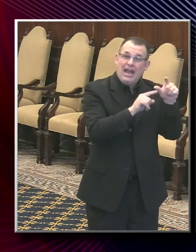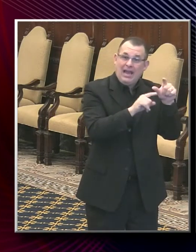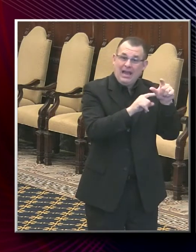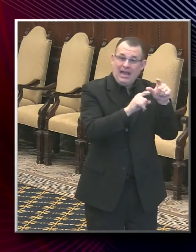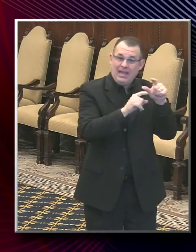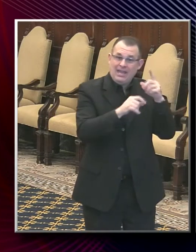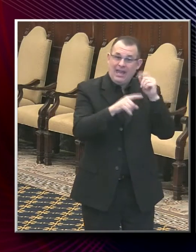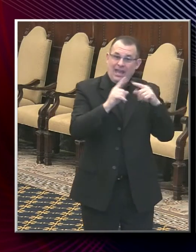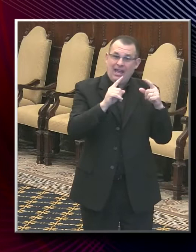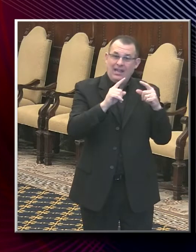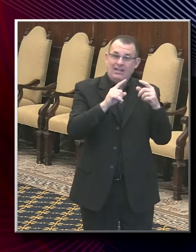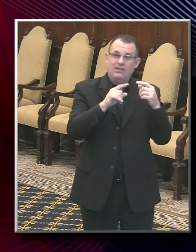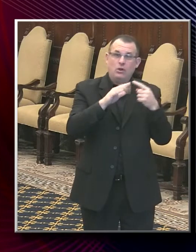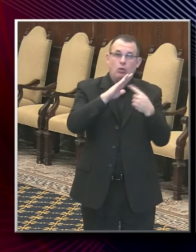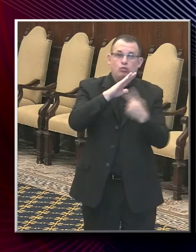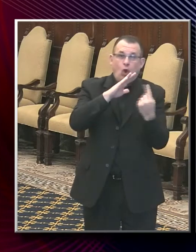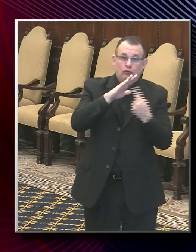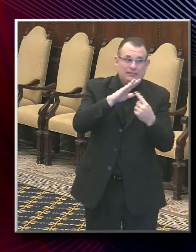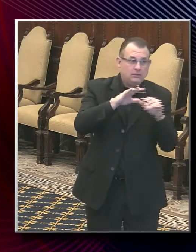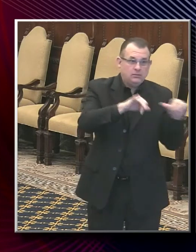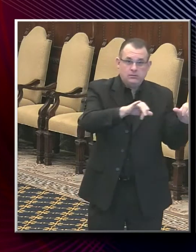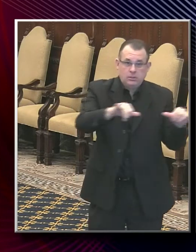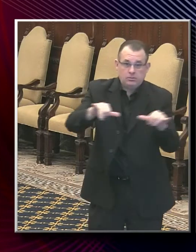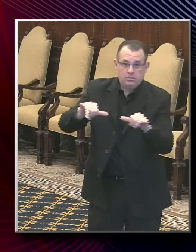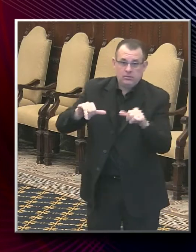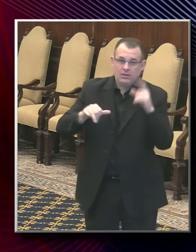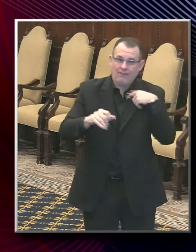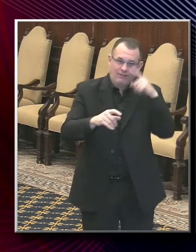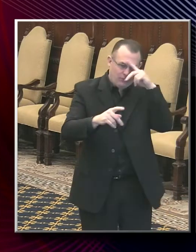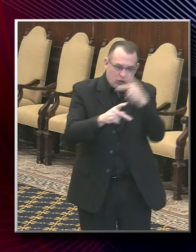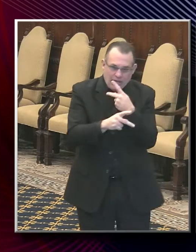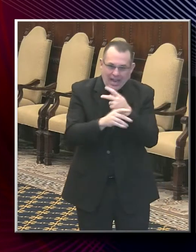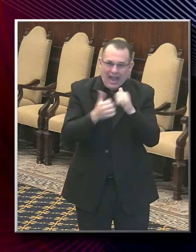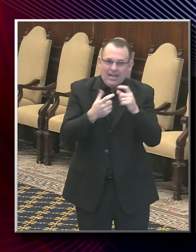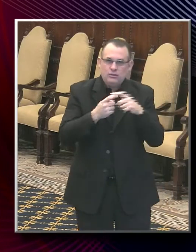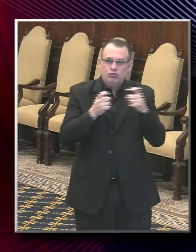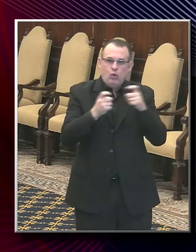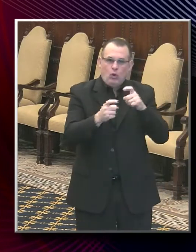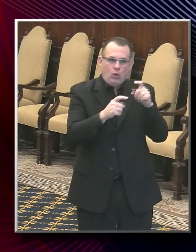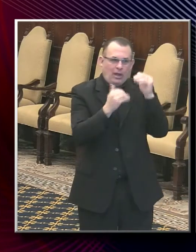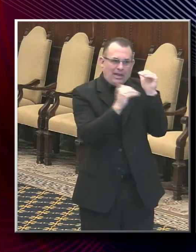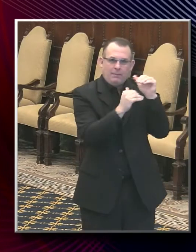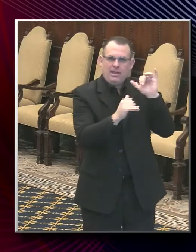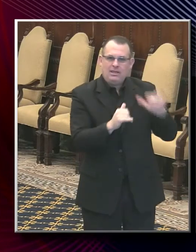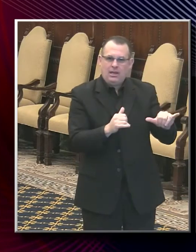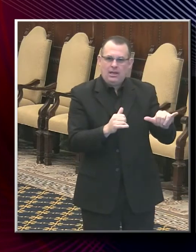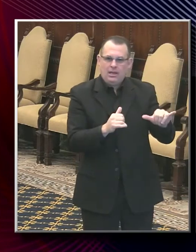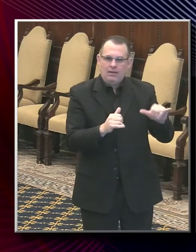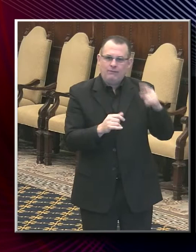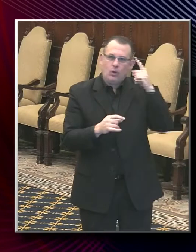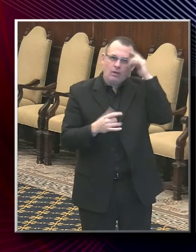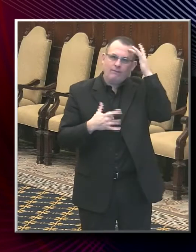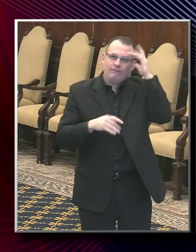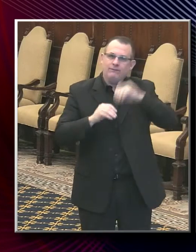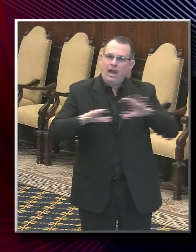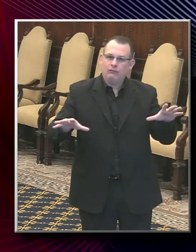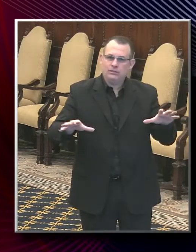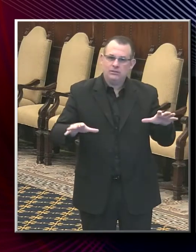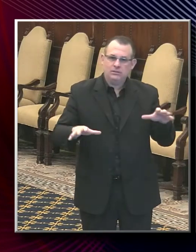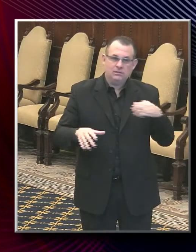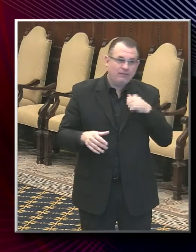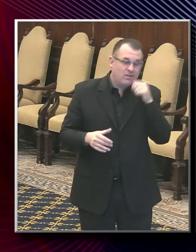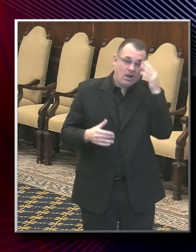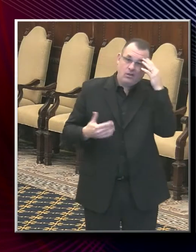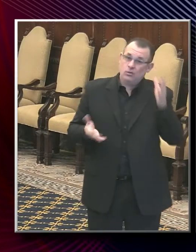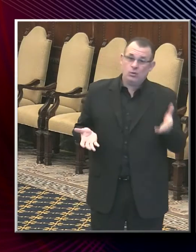get to so that we can figure out how to control and contain the virus. We don't know who has it, and we don't know who they've